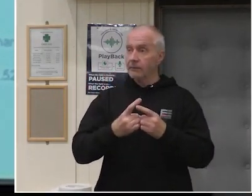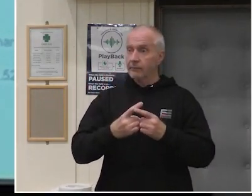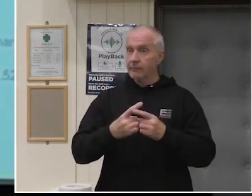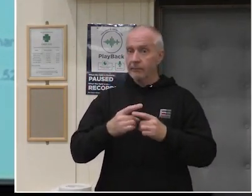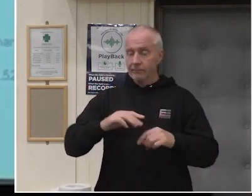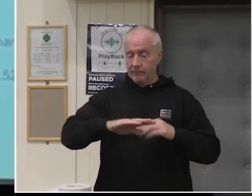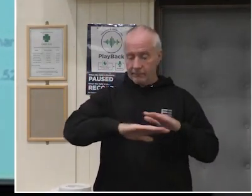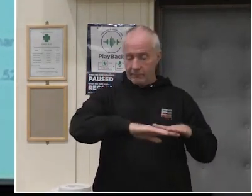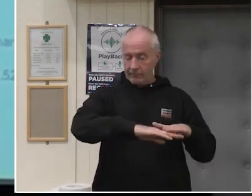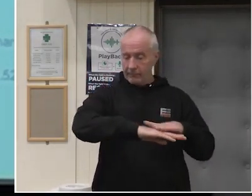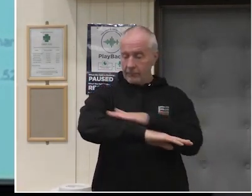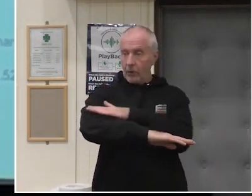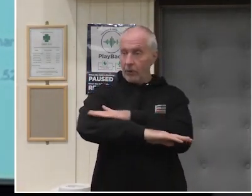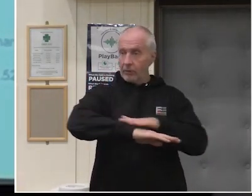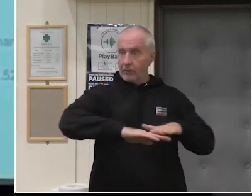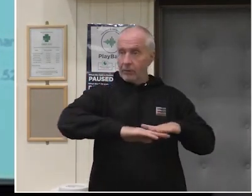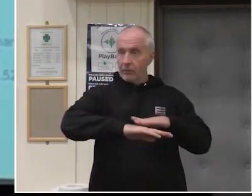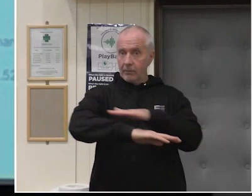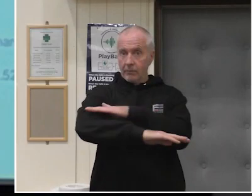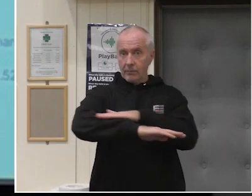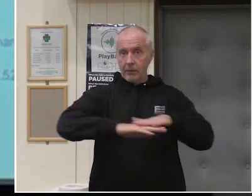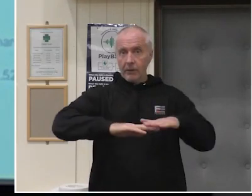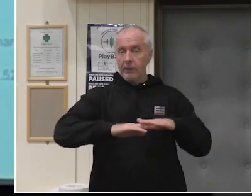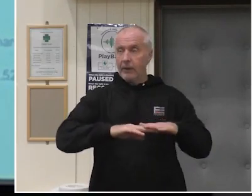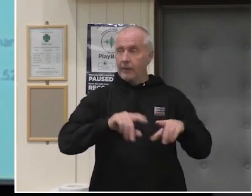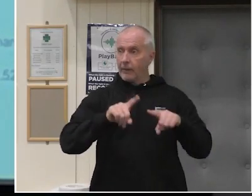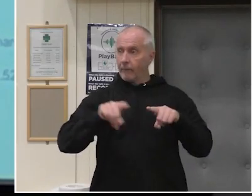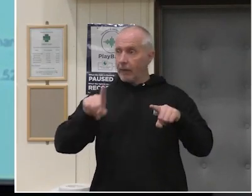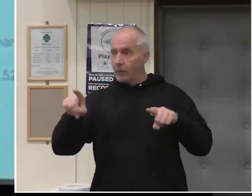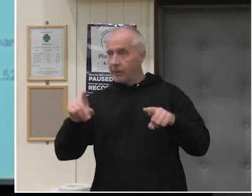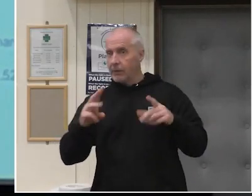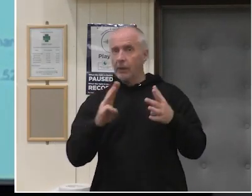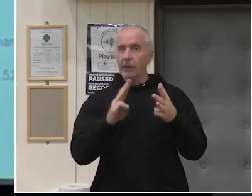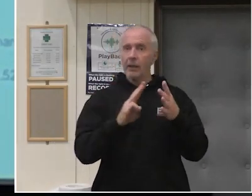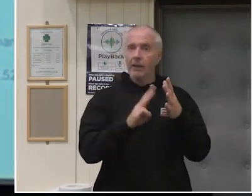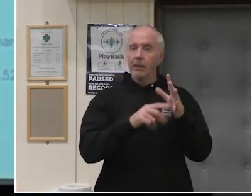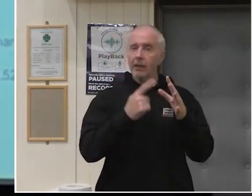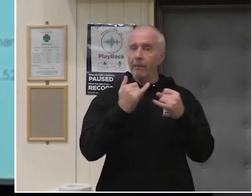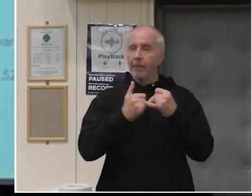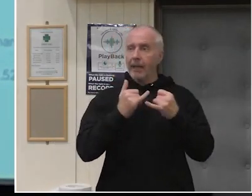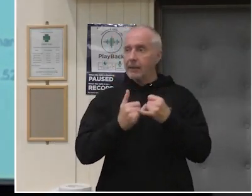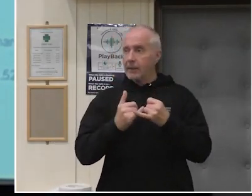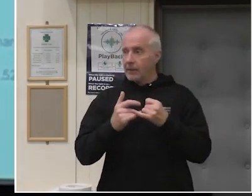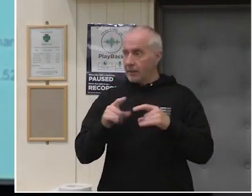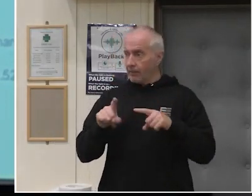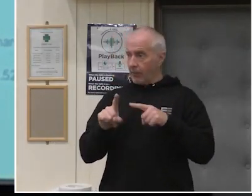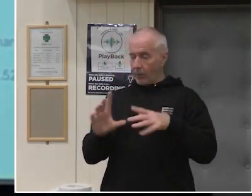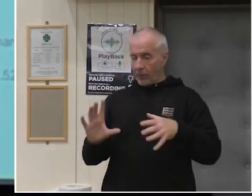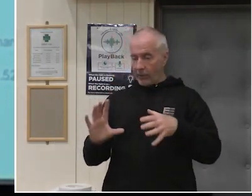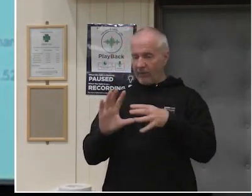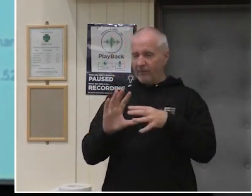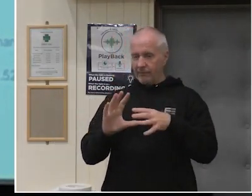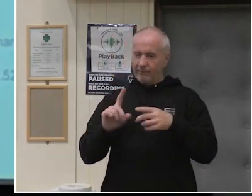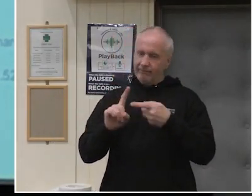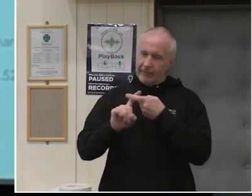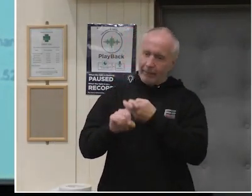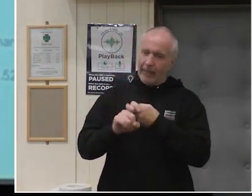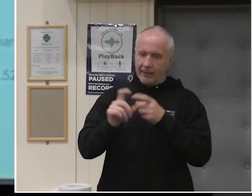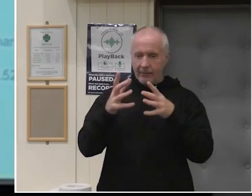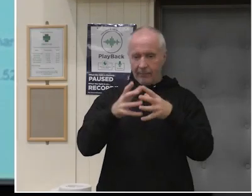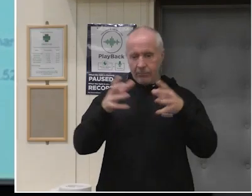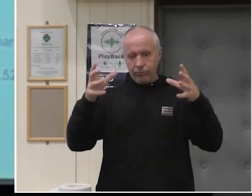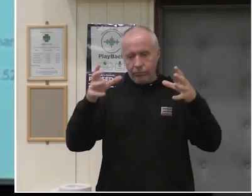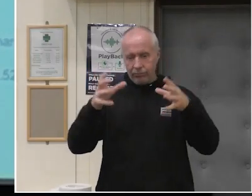is the frequency or the mass. It's both. They are directly proportional to each other. This